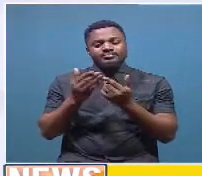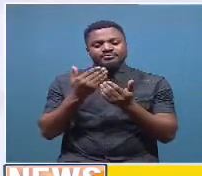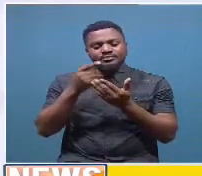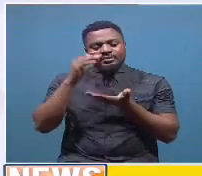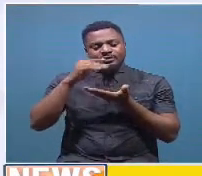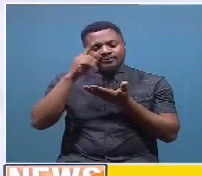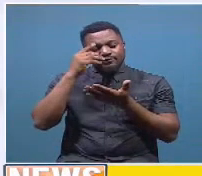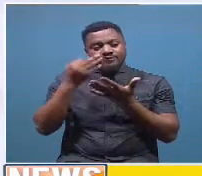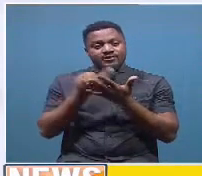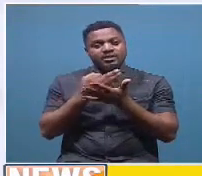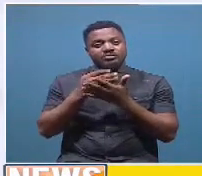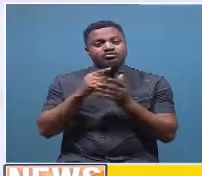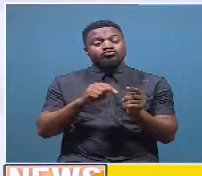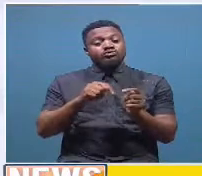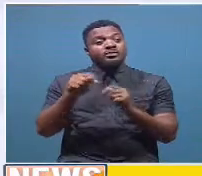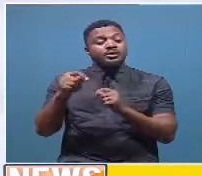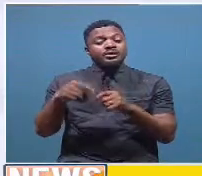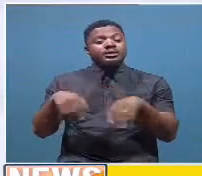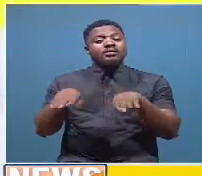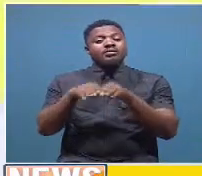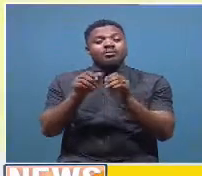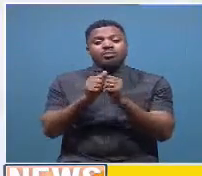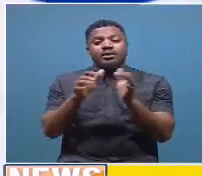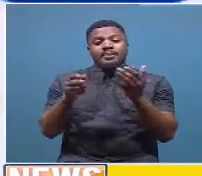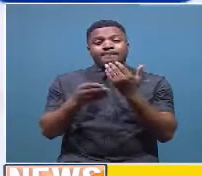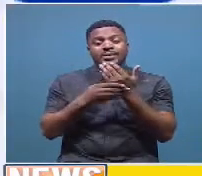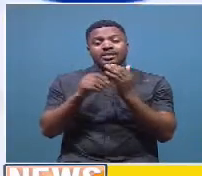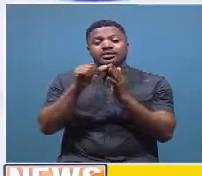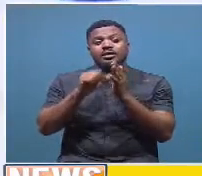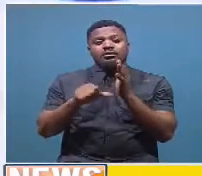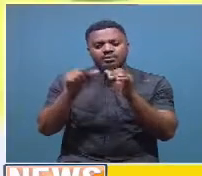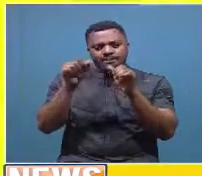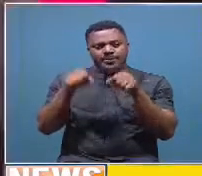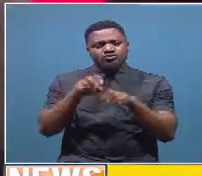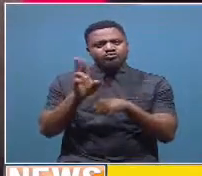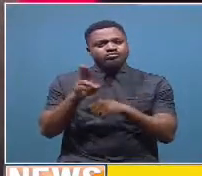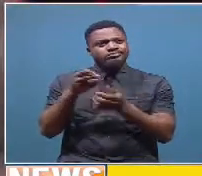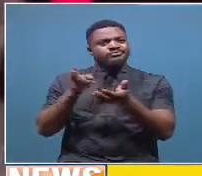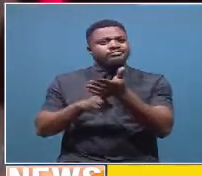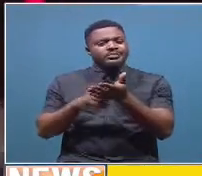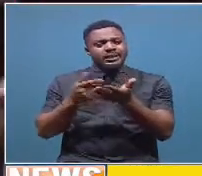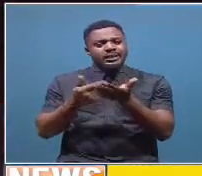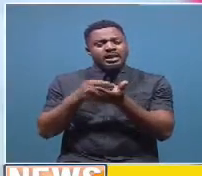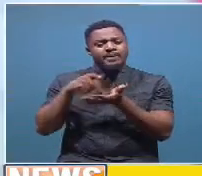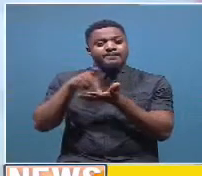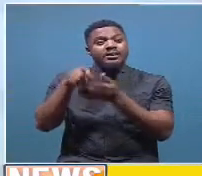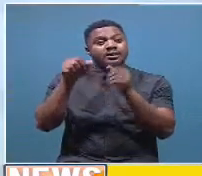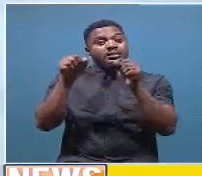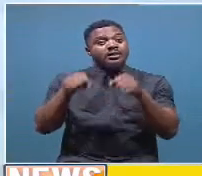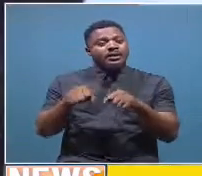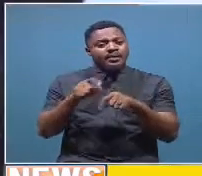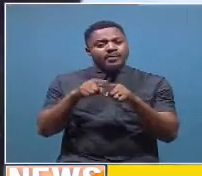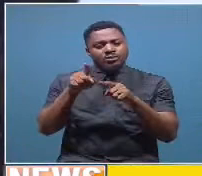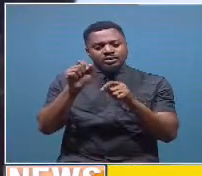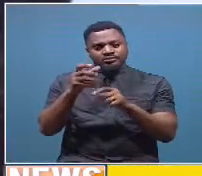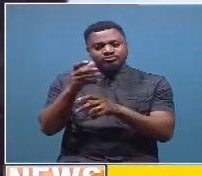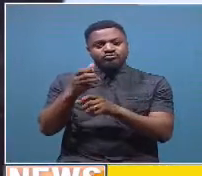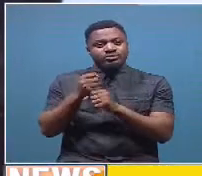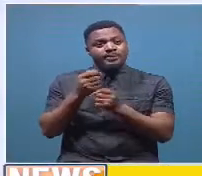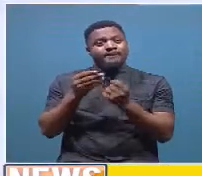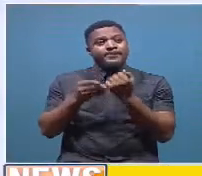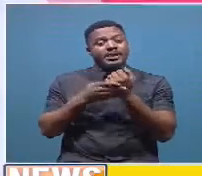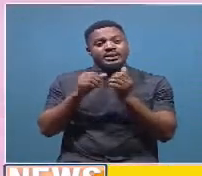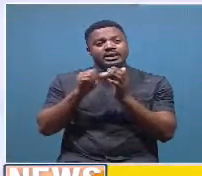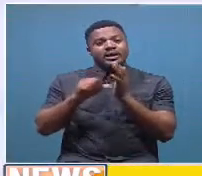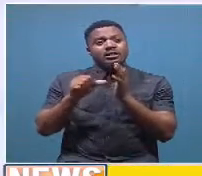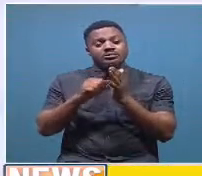financial transactions. Even without a bank account, it is possible to register for Ghana Pay, but one can obtain a bank account with